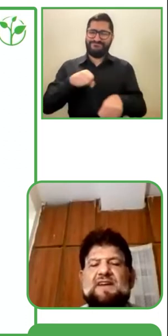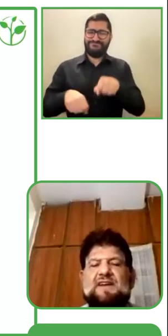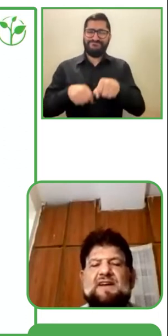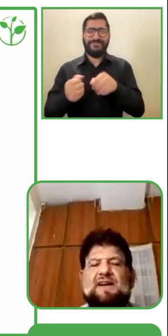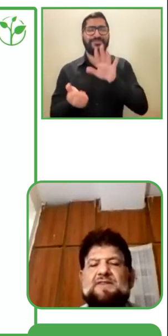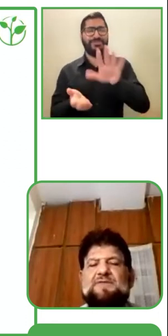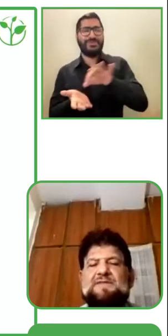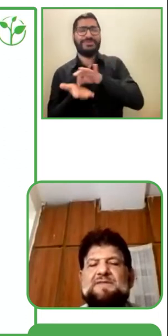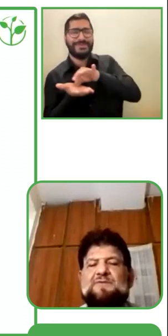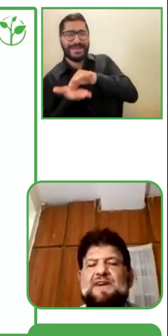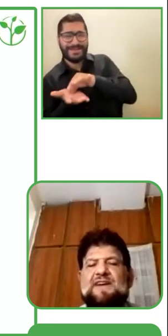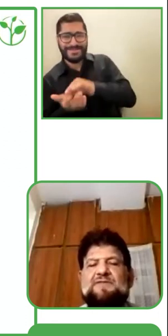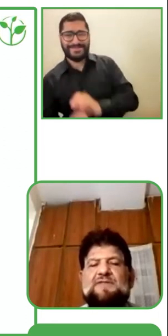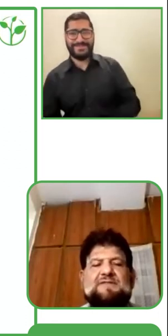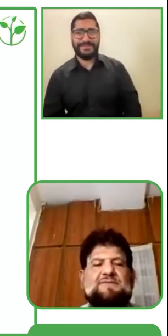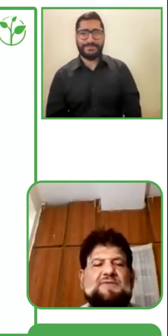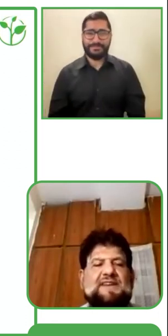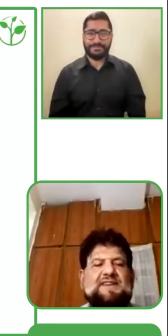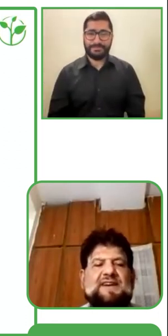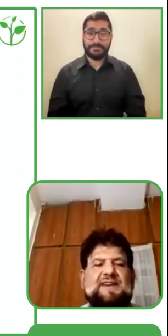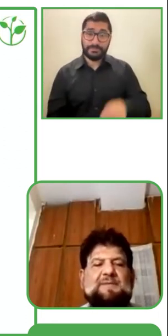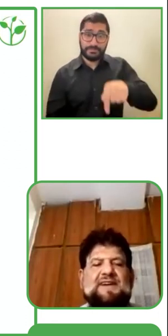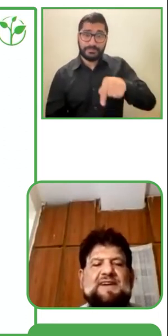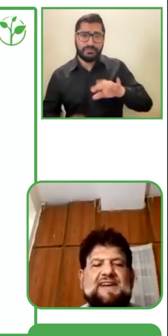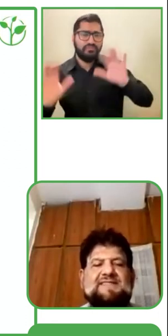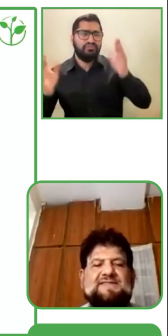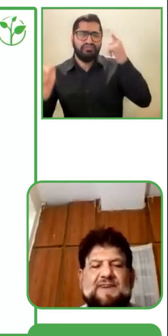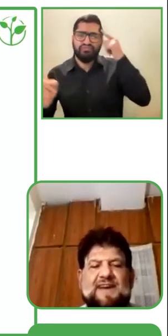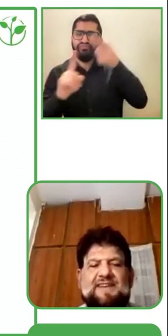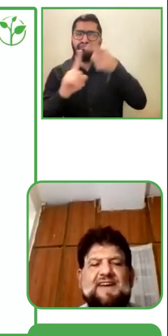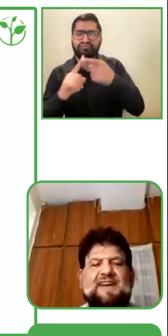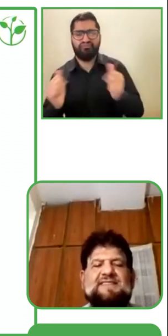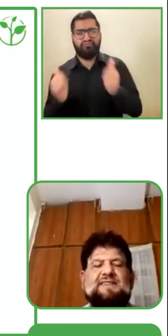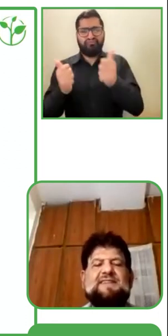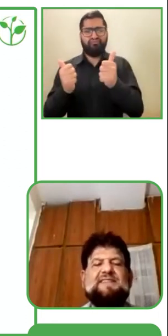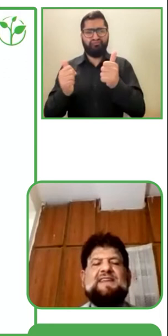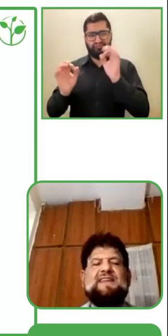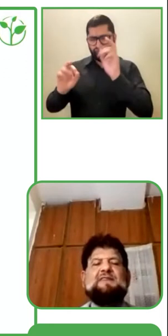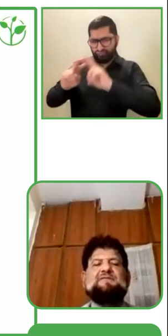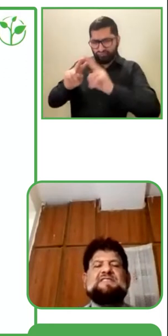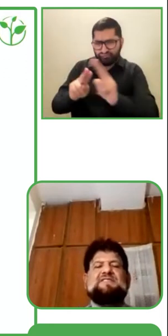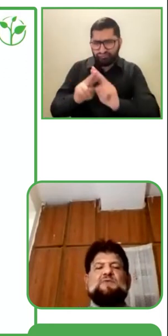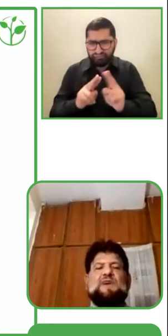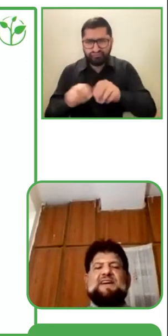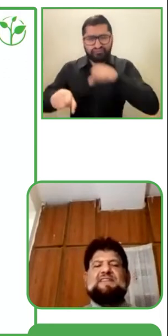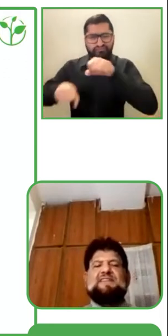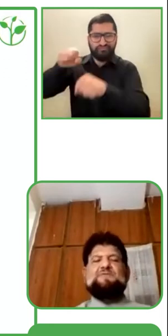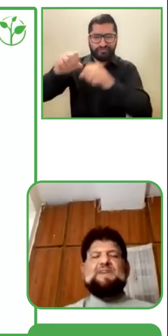between 2001 and 2020. AABRAR has trained